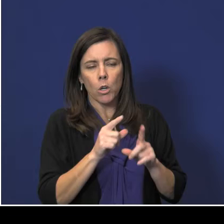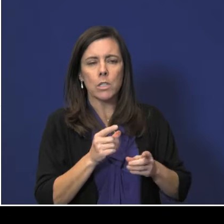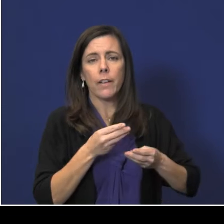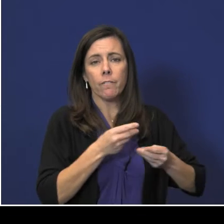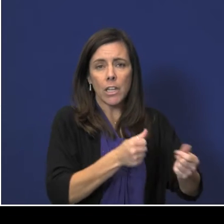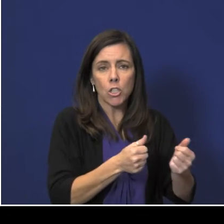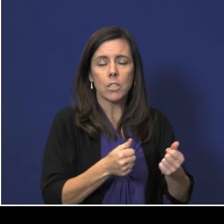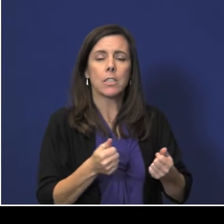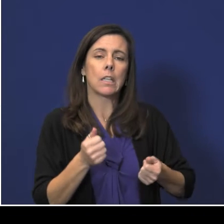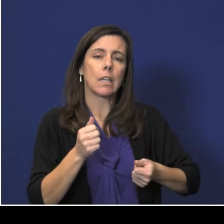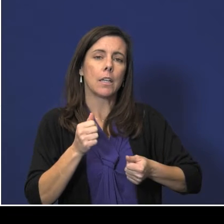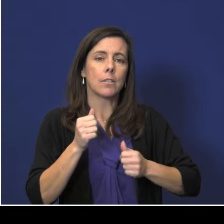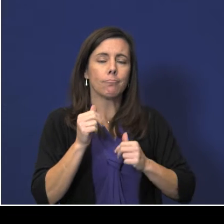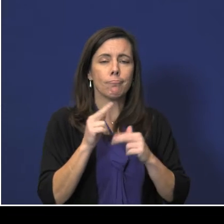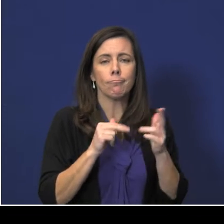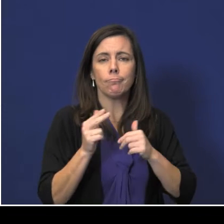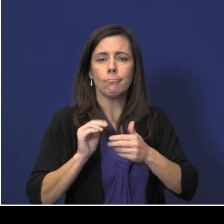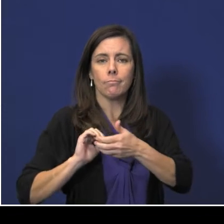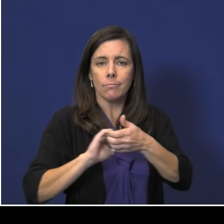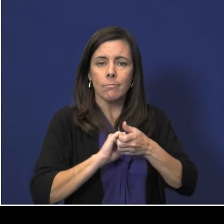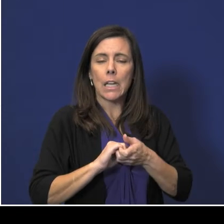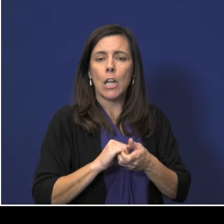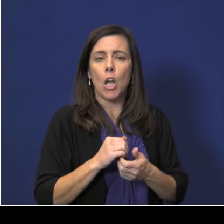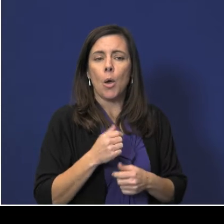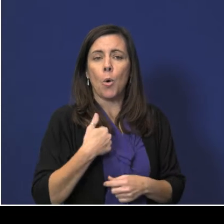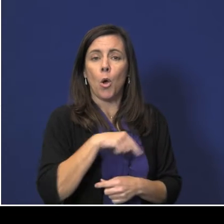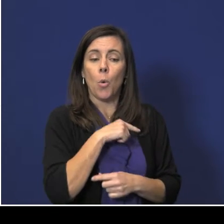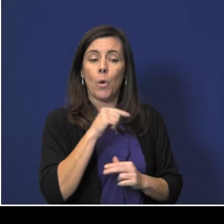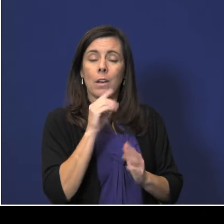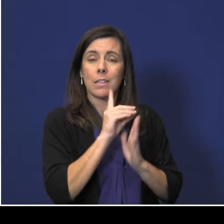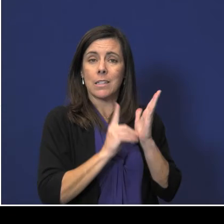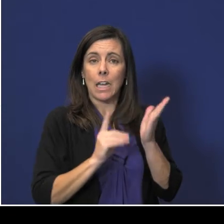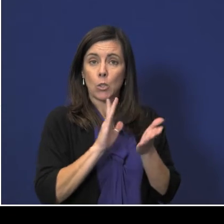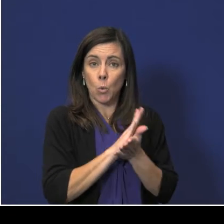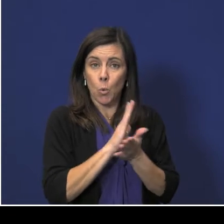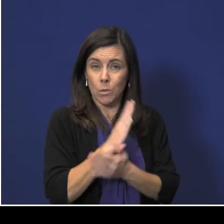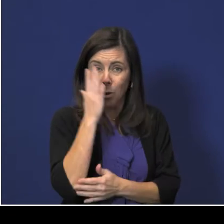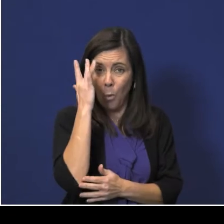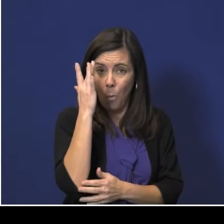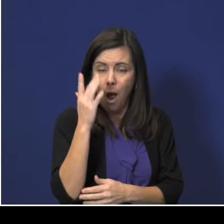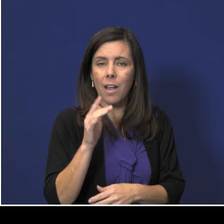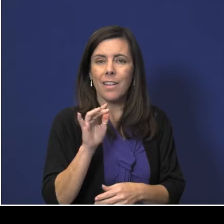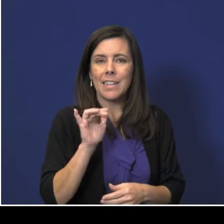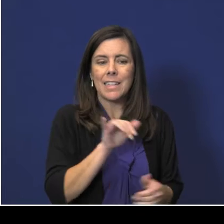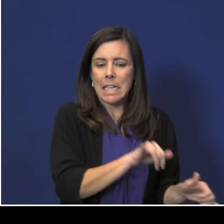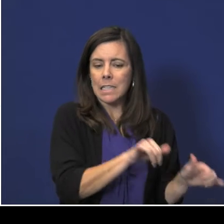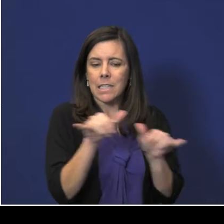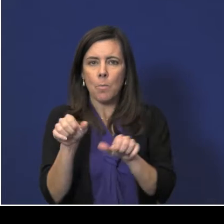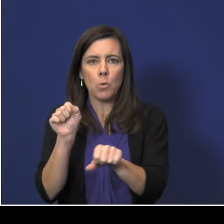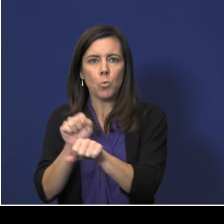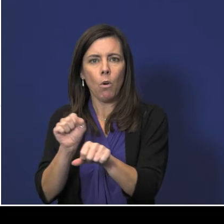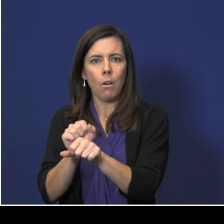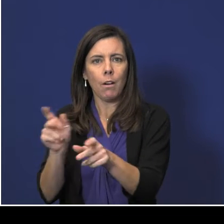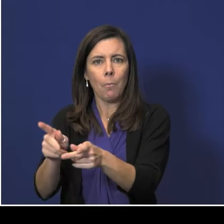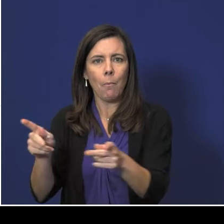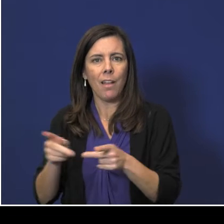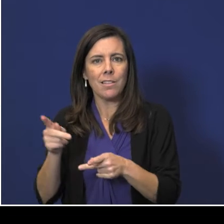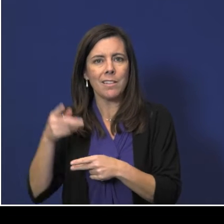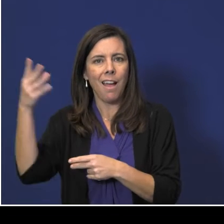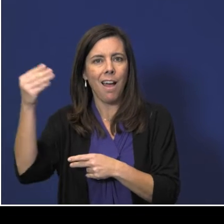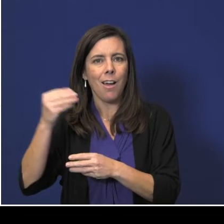designing schools. In reality, we're designing schools like that because that's actually how workplaces are, right? So that's the idea of